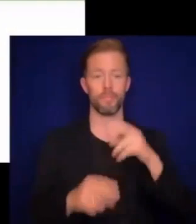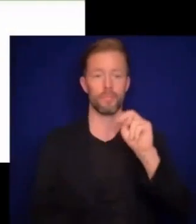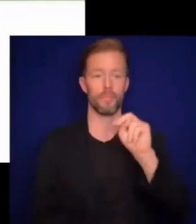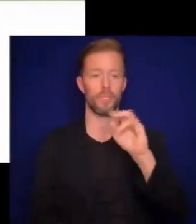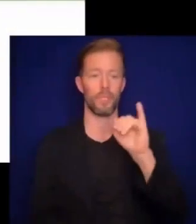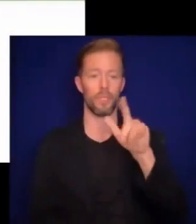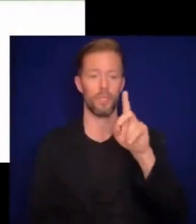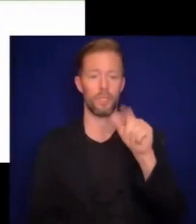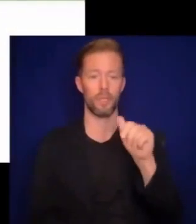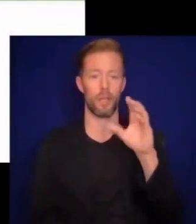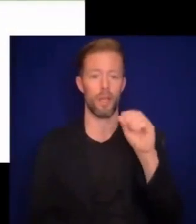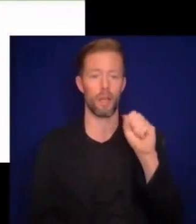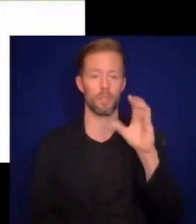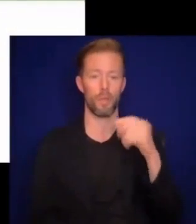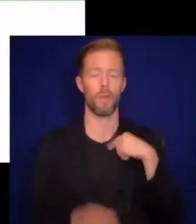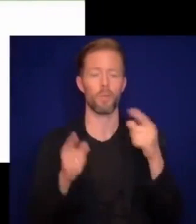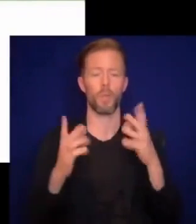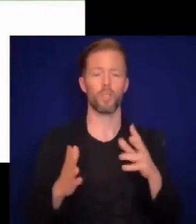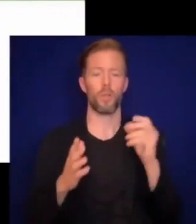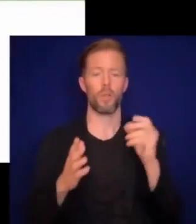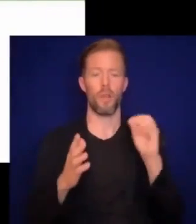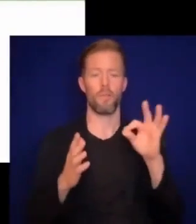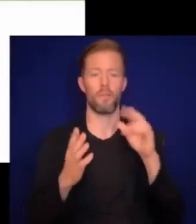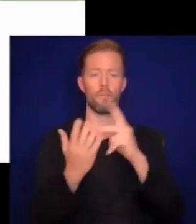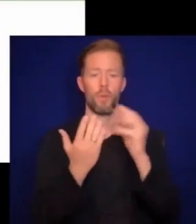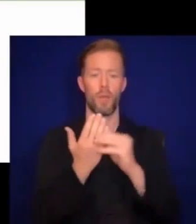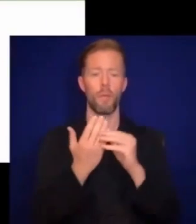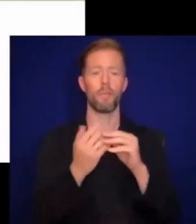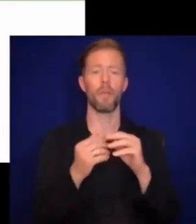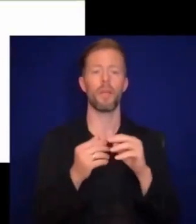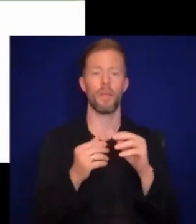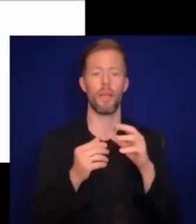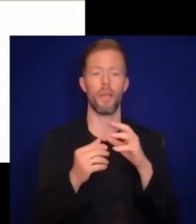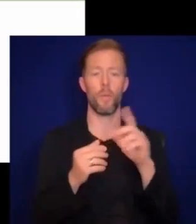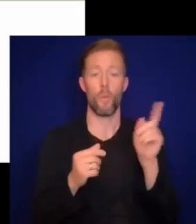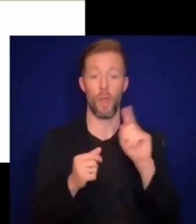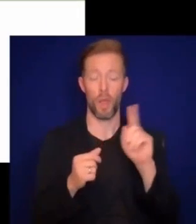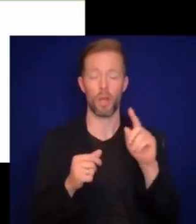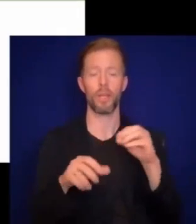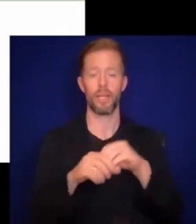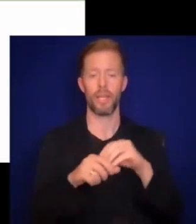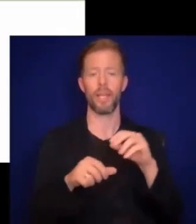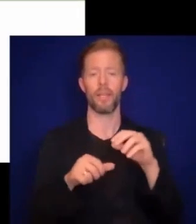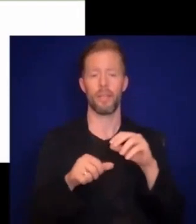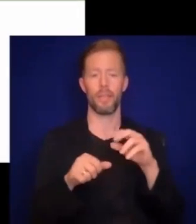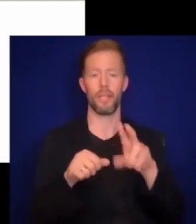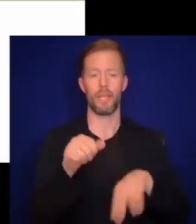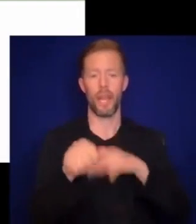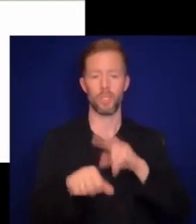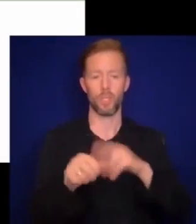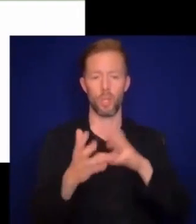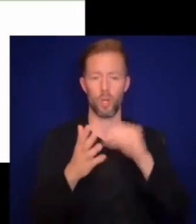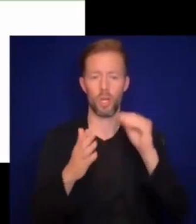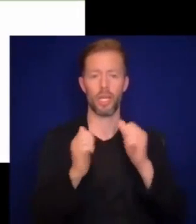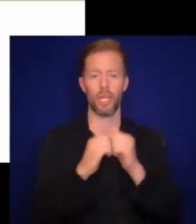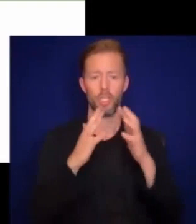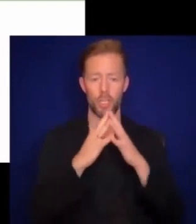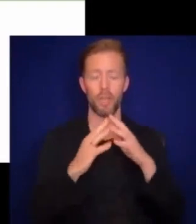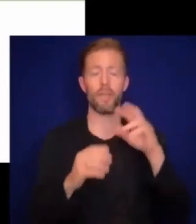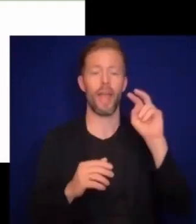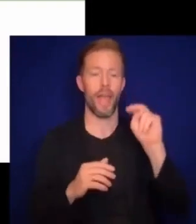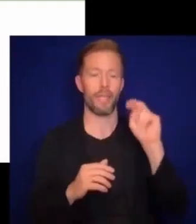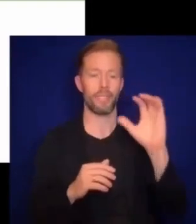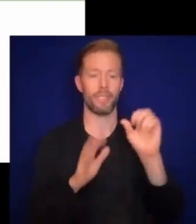Hello, my name is Nilda Cosco. I'm the Director of Programs at the Natural Learning Initiative, NC